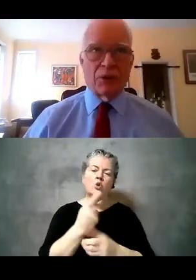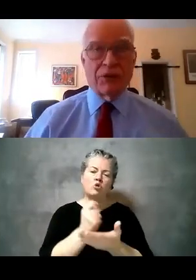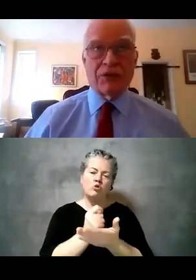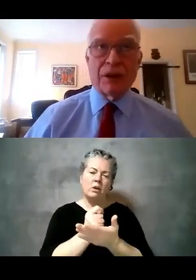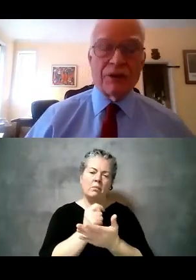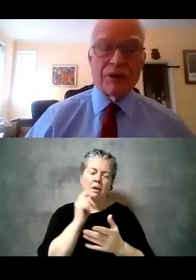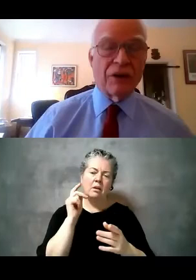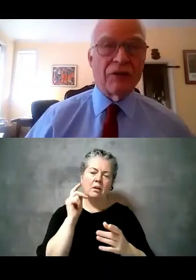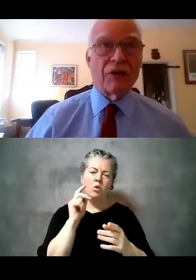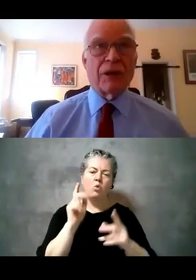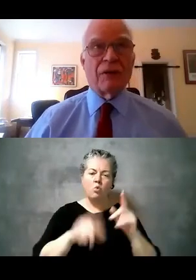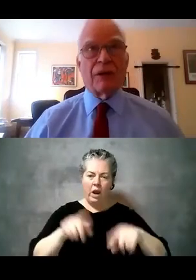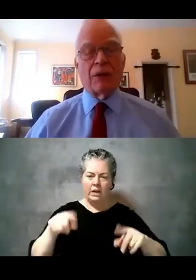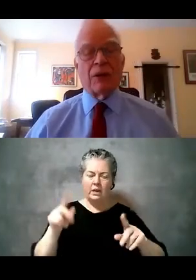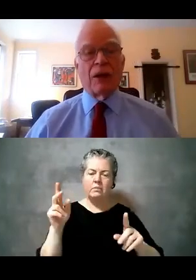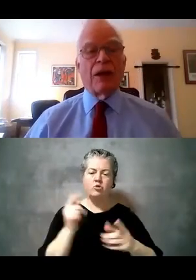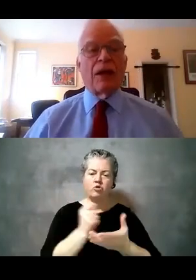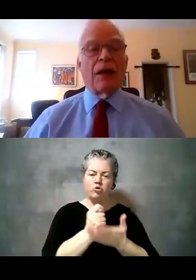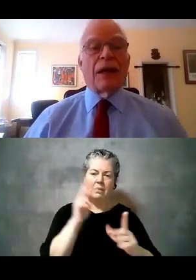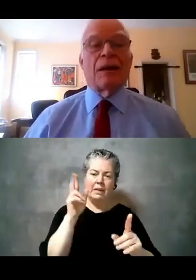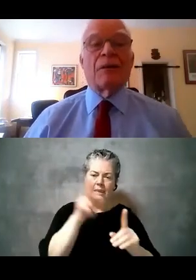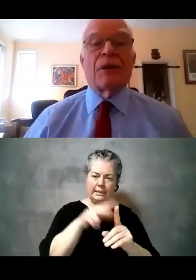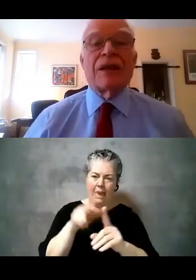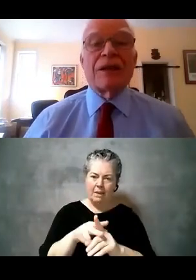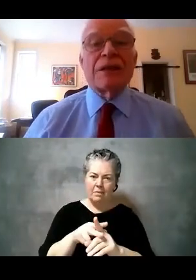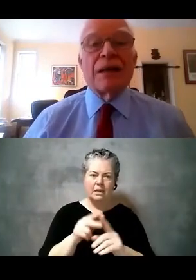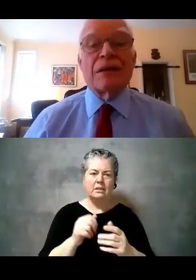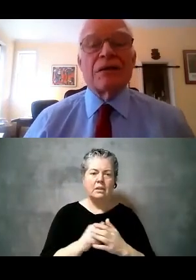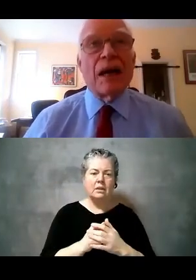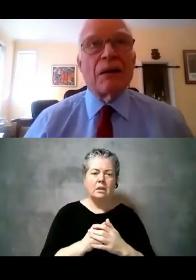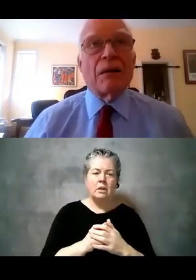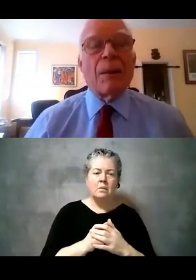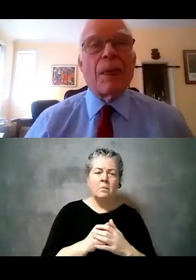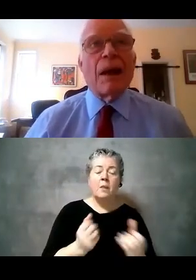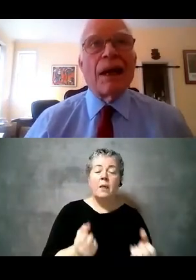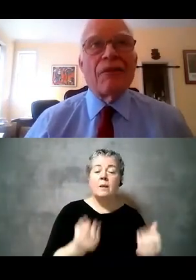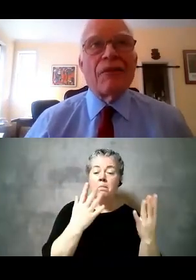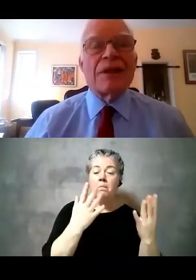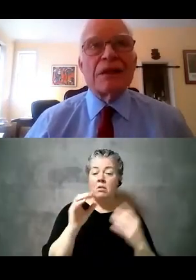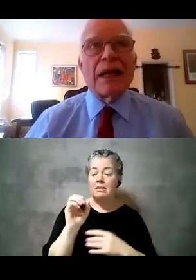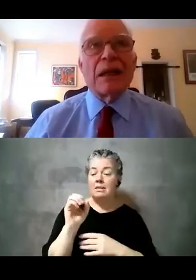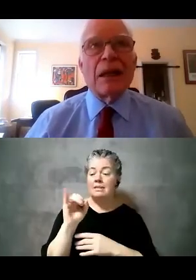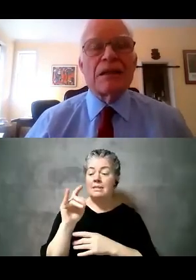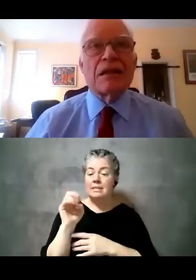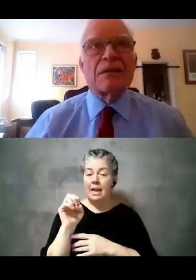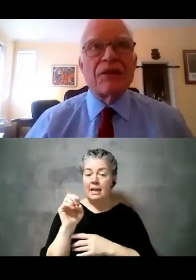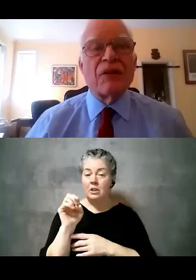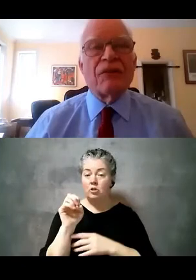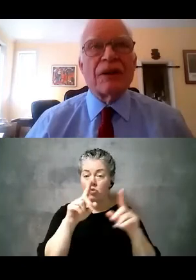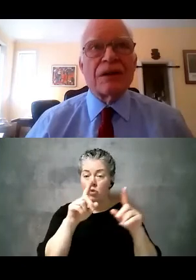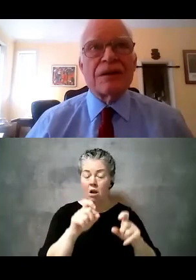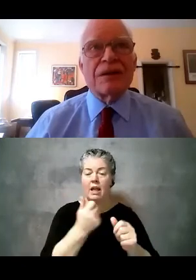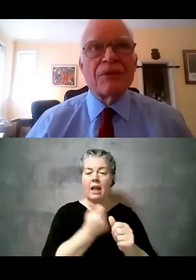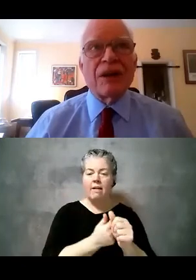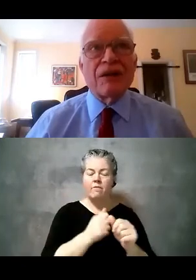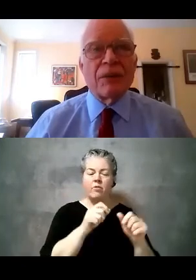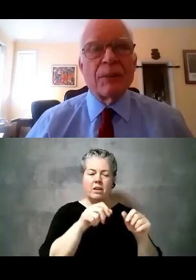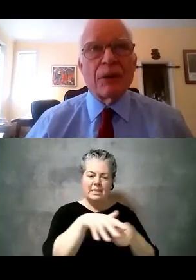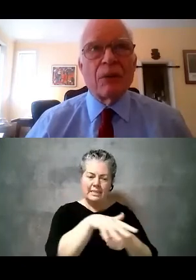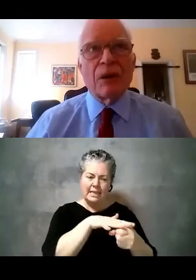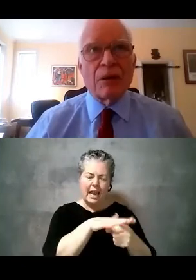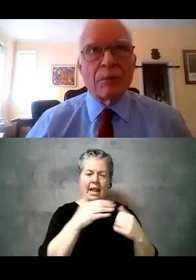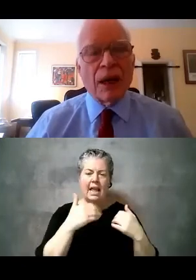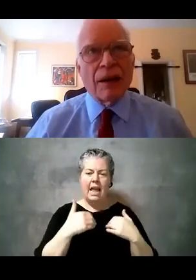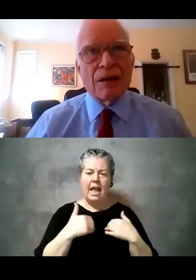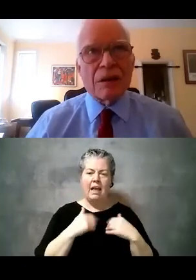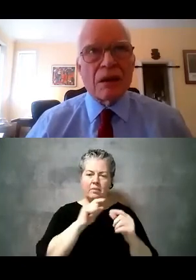random treatment assignment as an instrumental variable. In a multi-site trial, every site has a specific subset of people